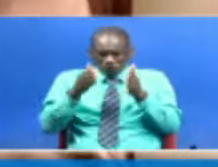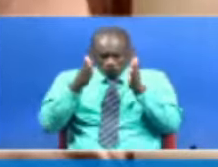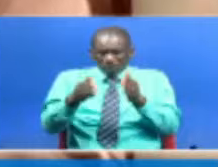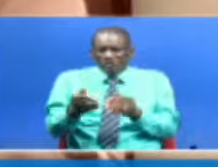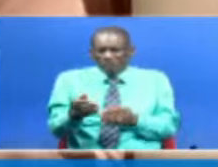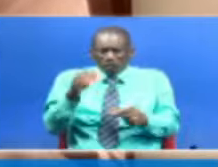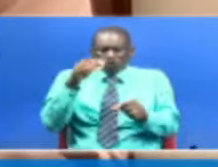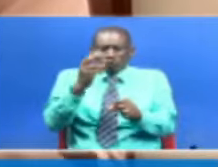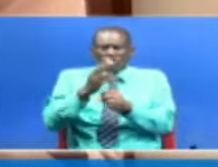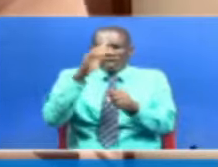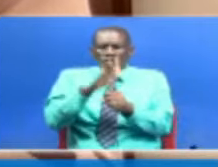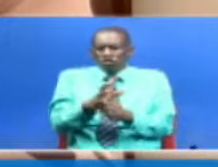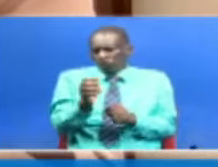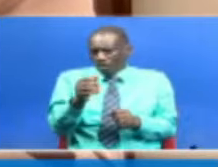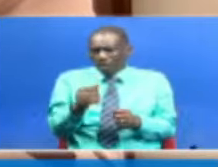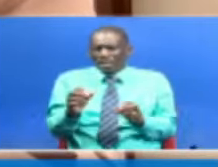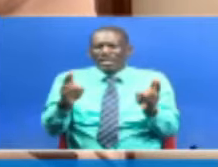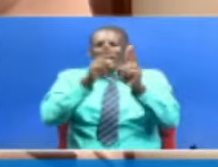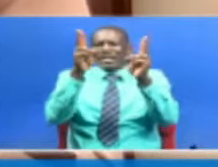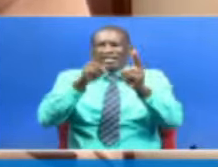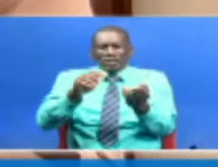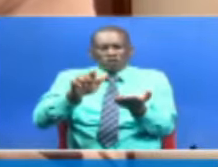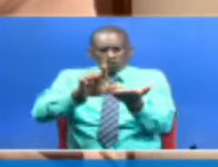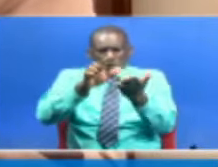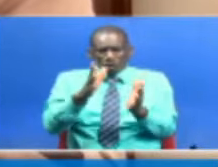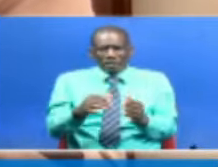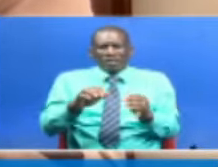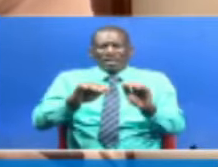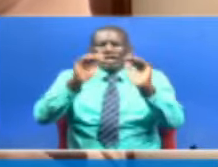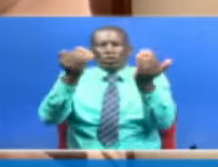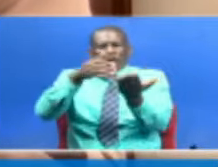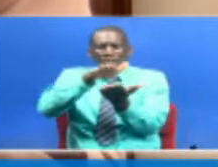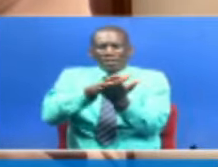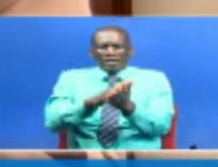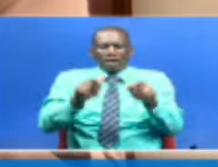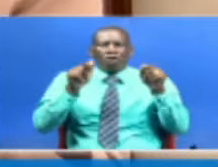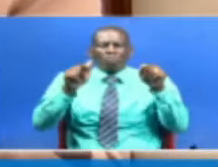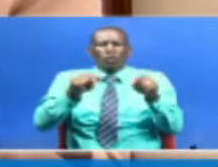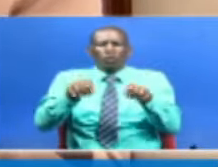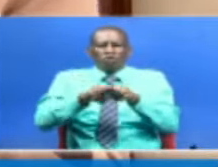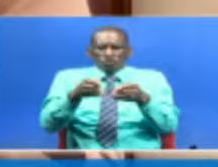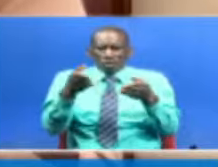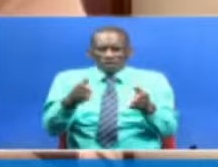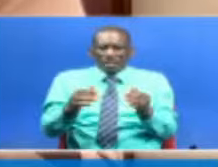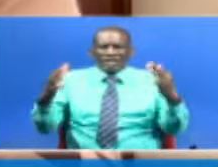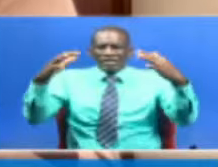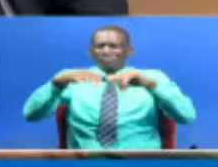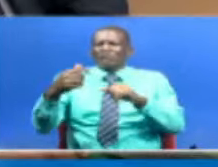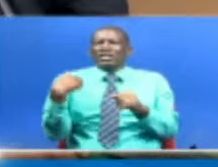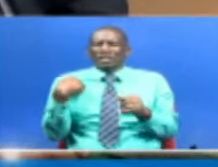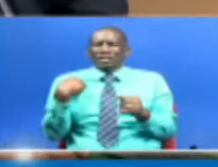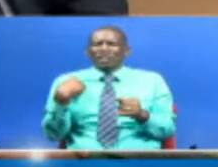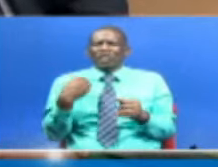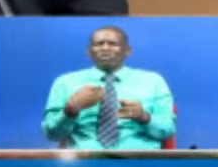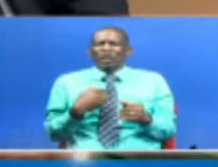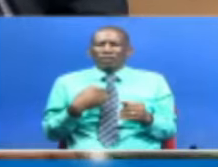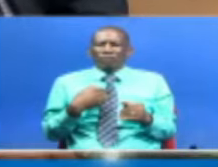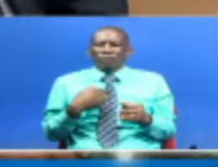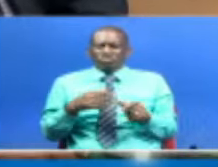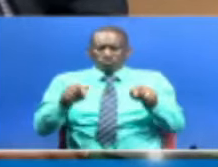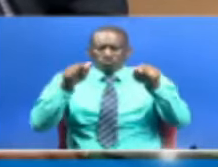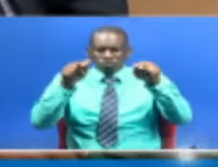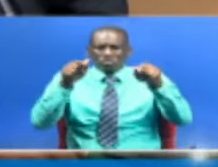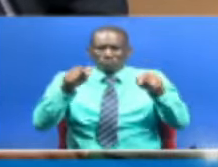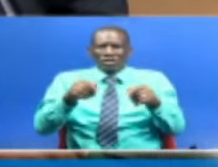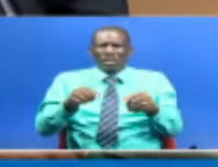And multilateral lenders such as the World Bank have been accused, even here at this summit, yesterday there was a whole march to accuse